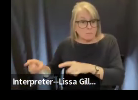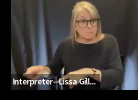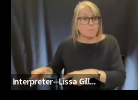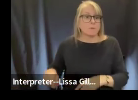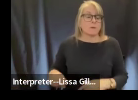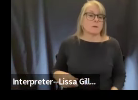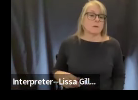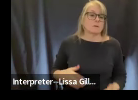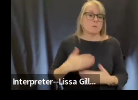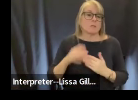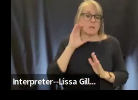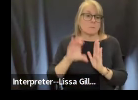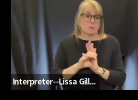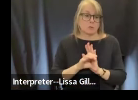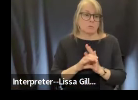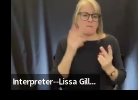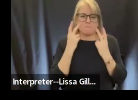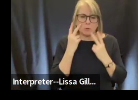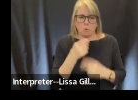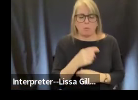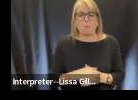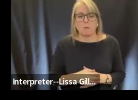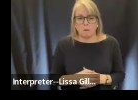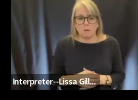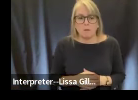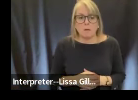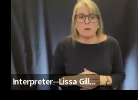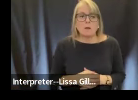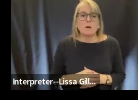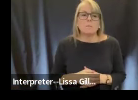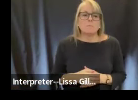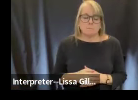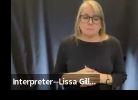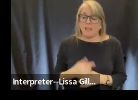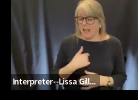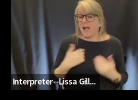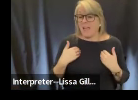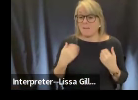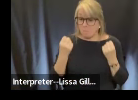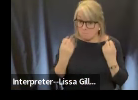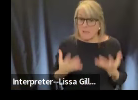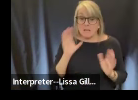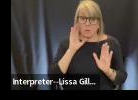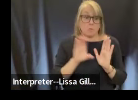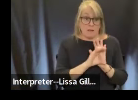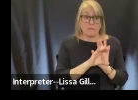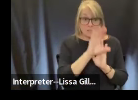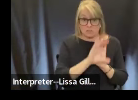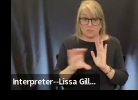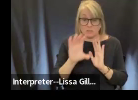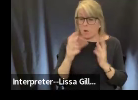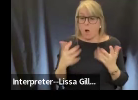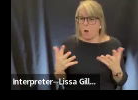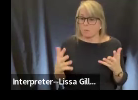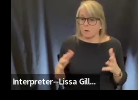graphic, just another, visual. And again, I have a lot of these graphics and things that are made already. So if